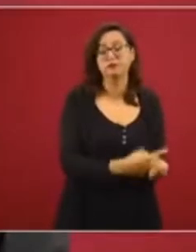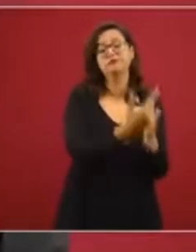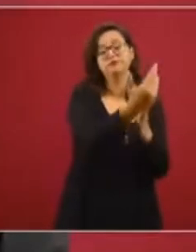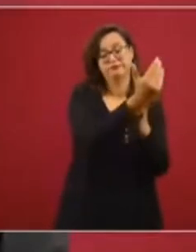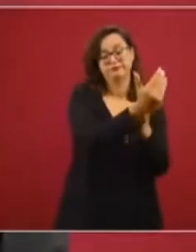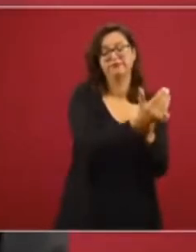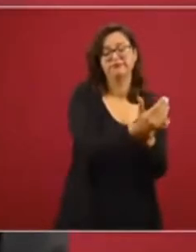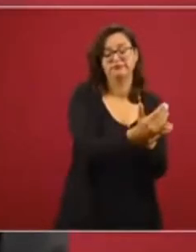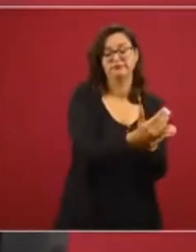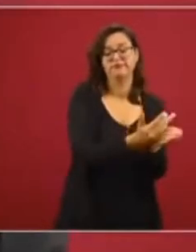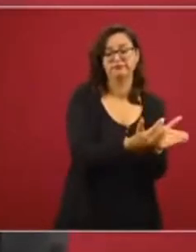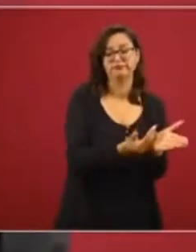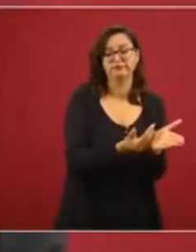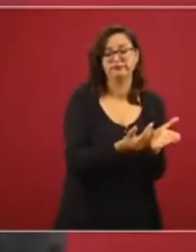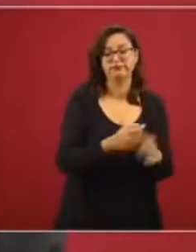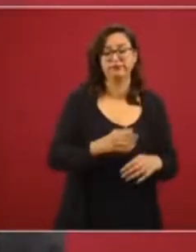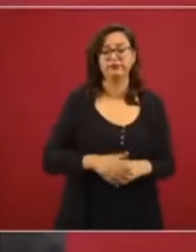resultan